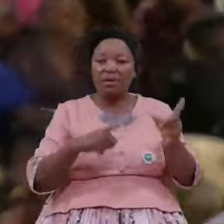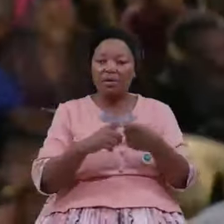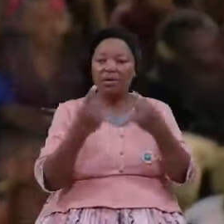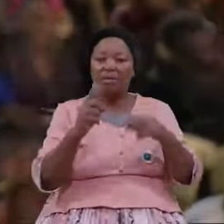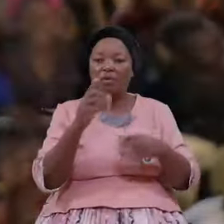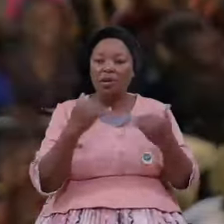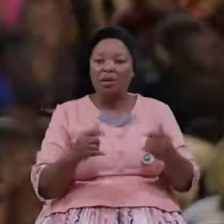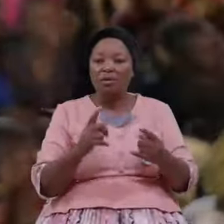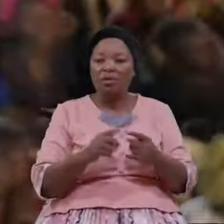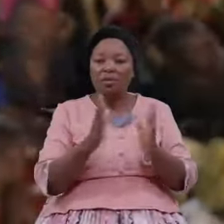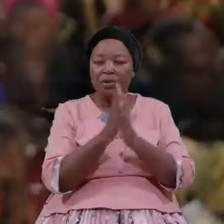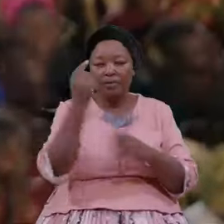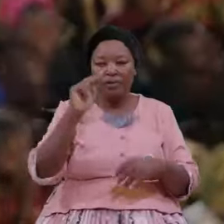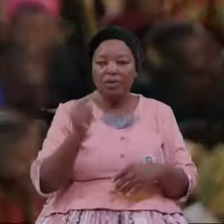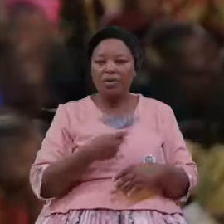to release the